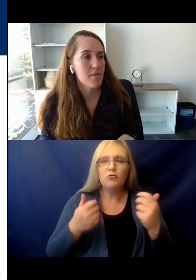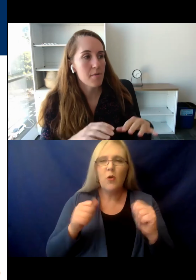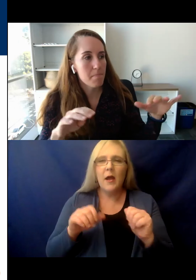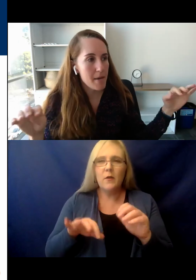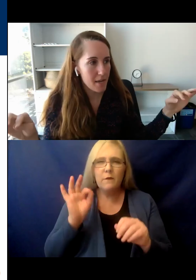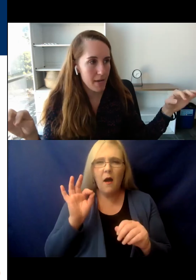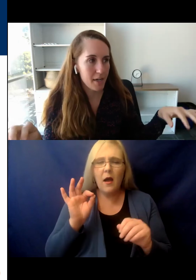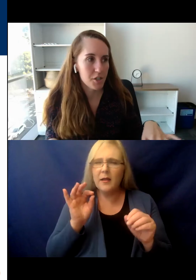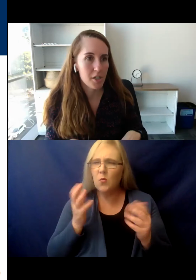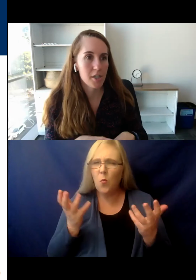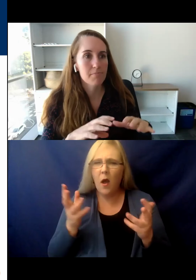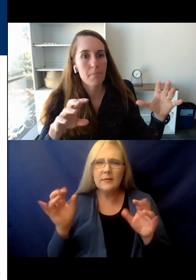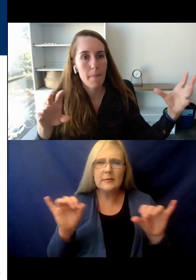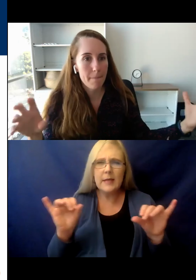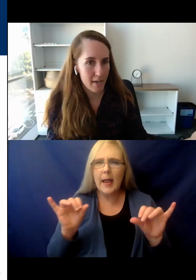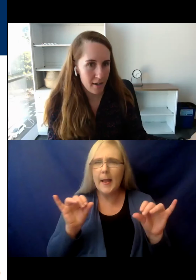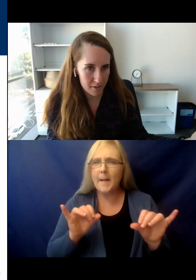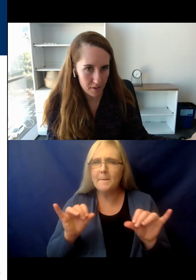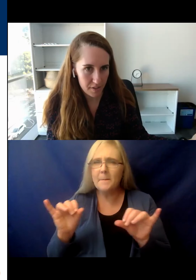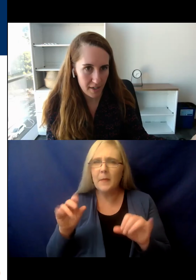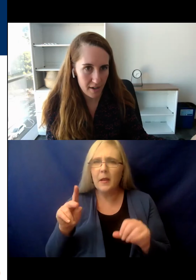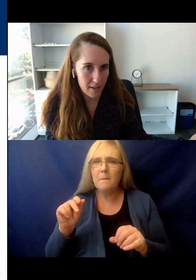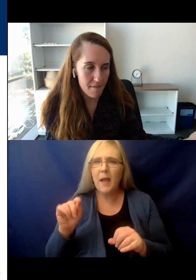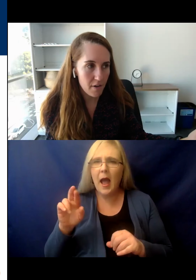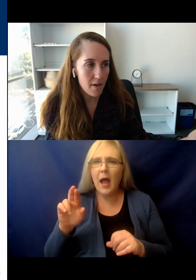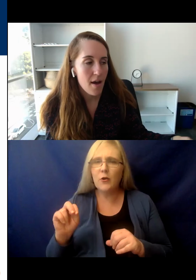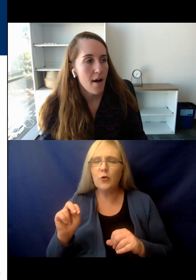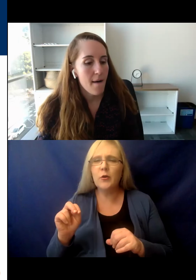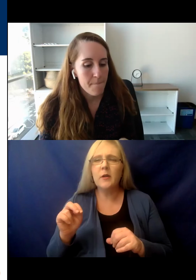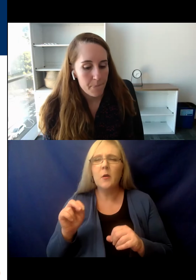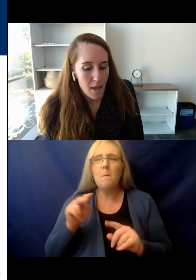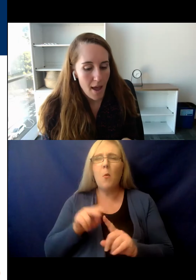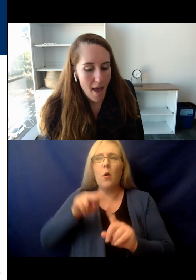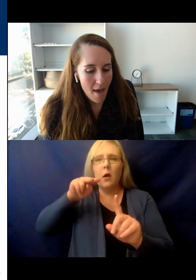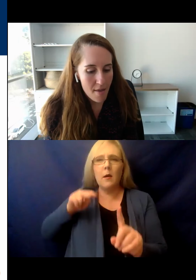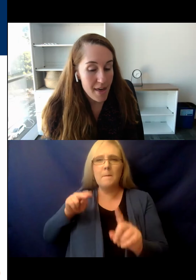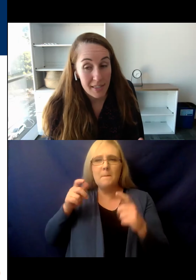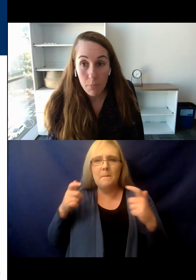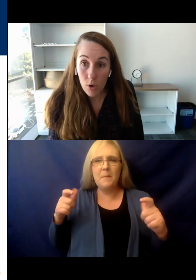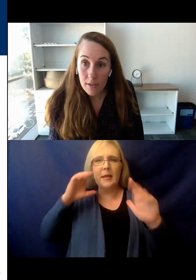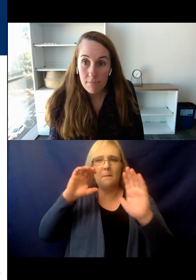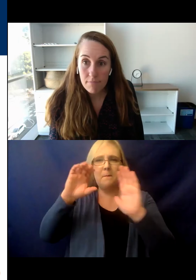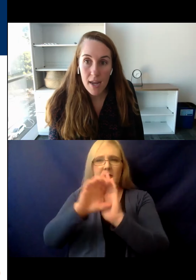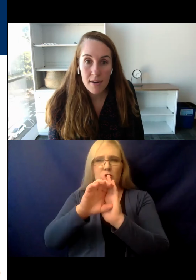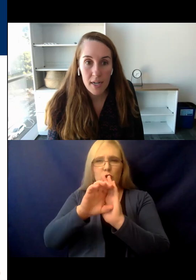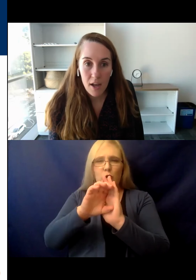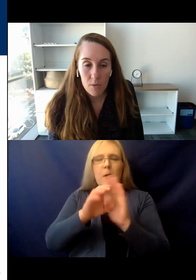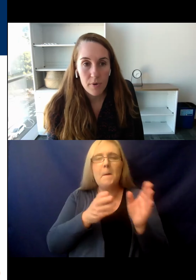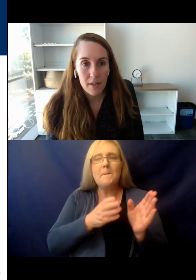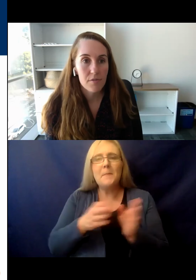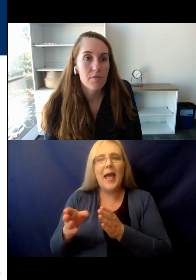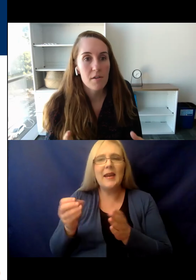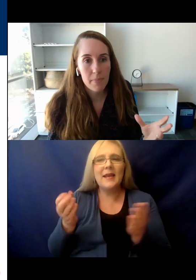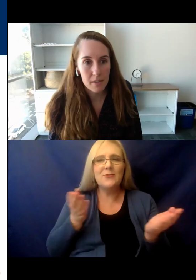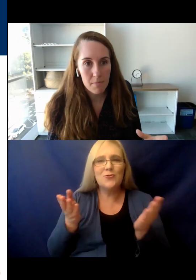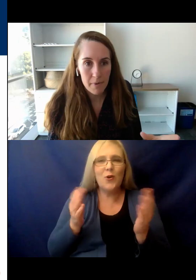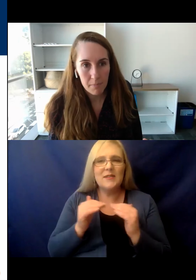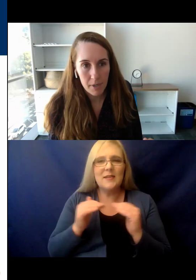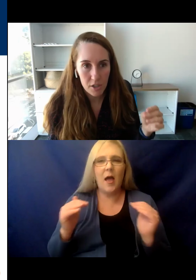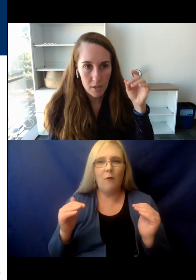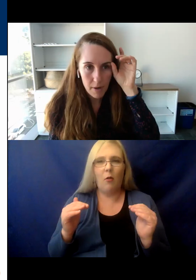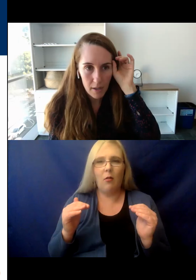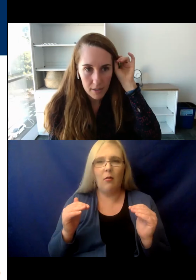at the big picture planning and service area level. And that's important and can help with kind of